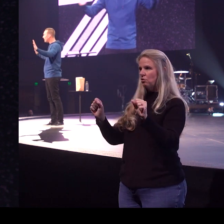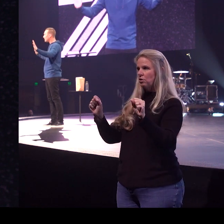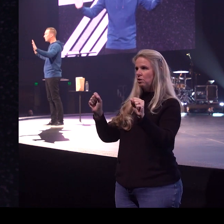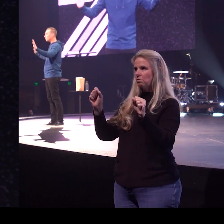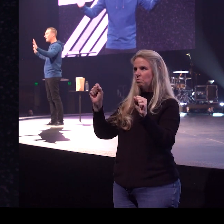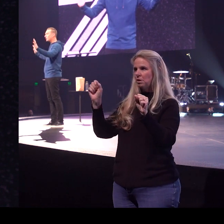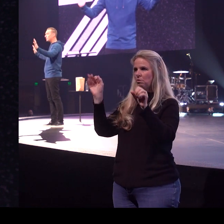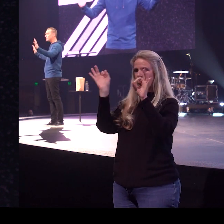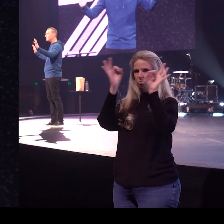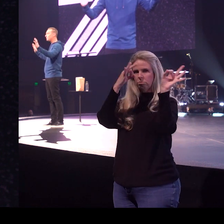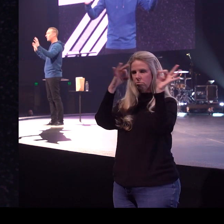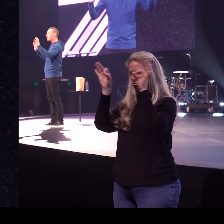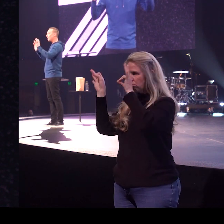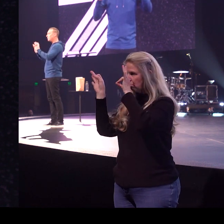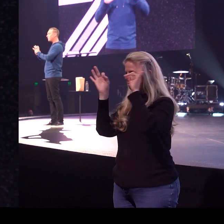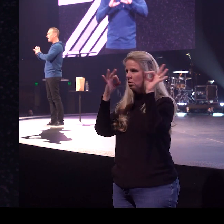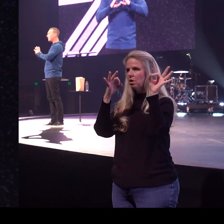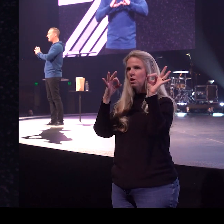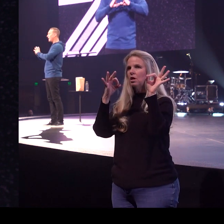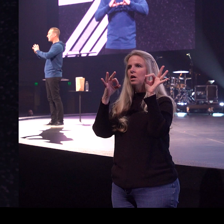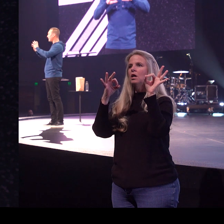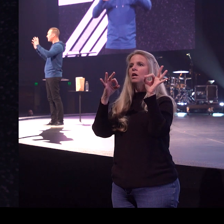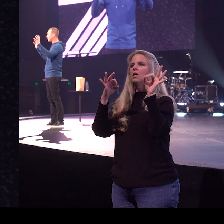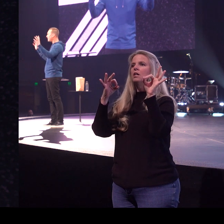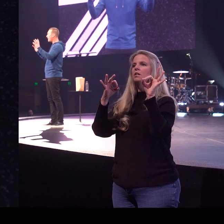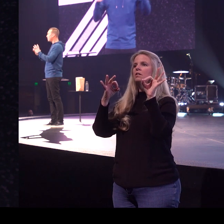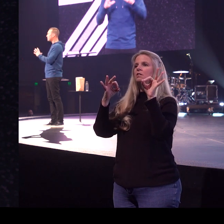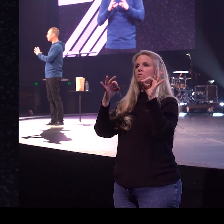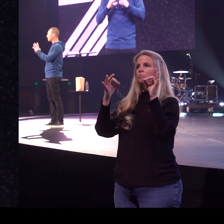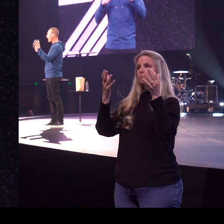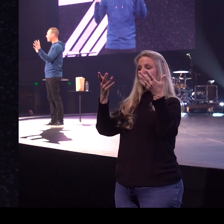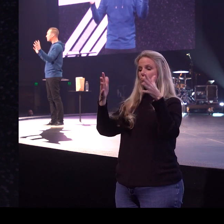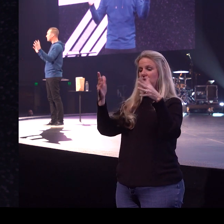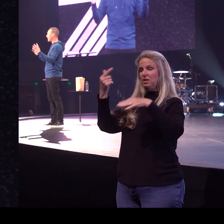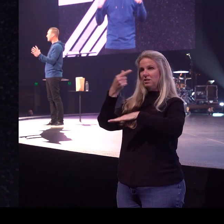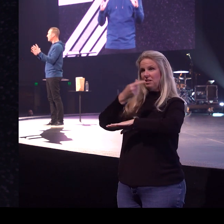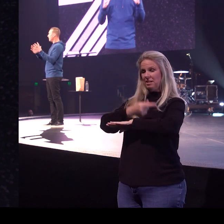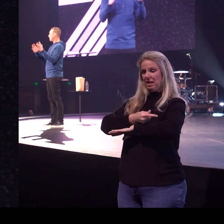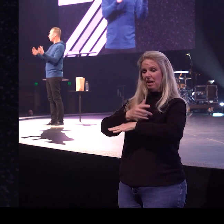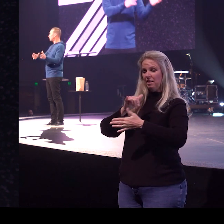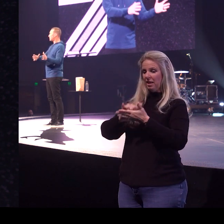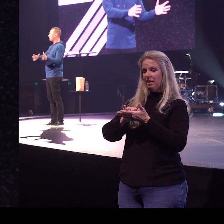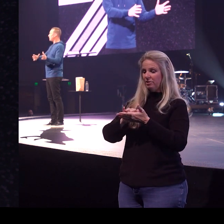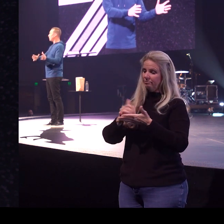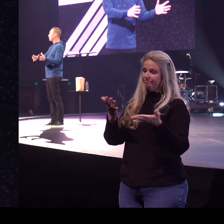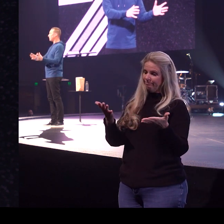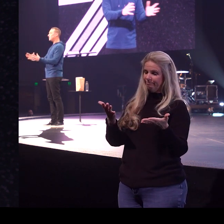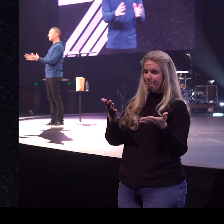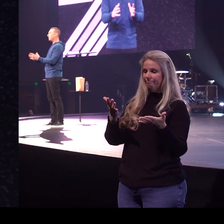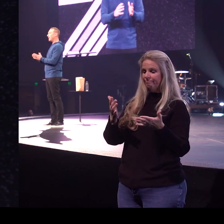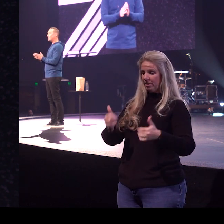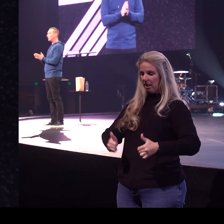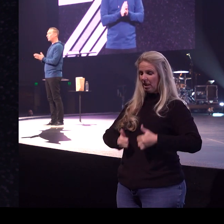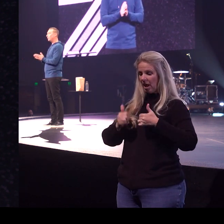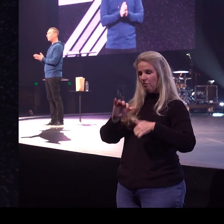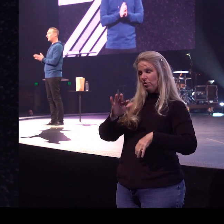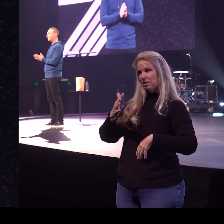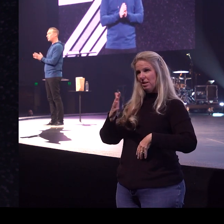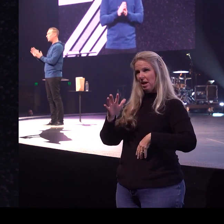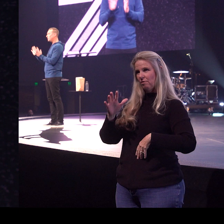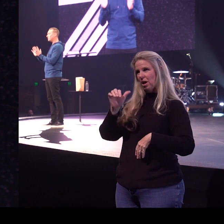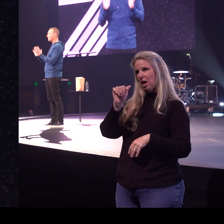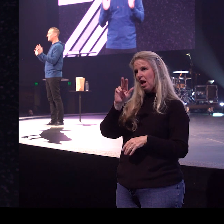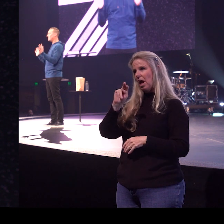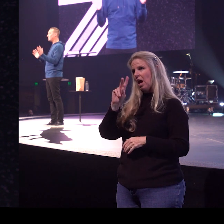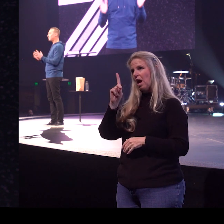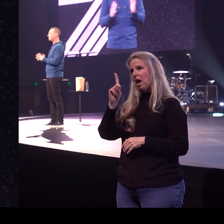so many different directions that you find that at the end of the day, you're simply average. In fact, the old CEO of Intel, Andy Grove, he's